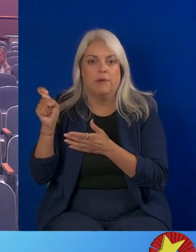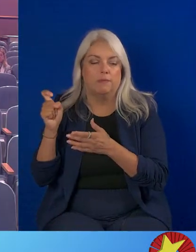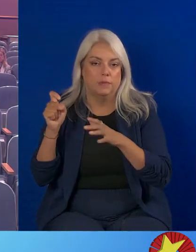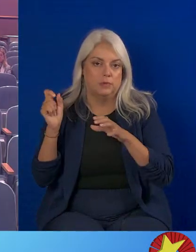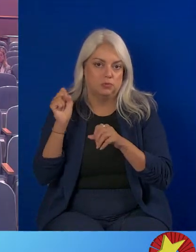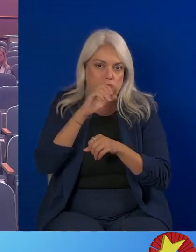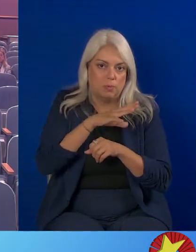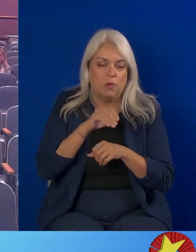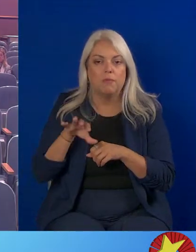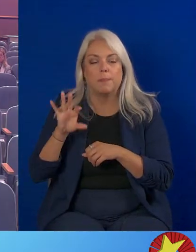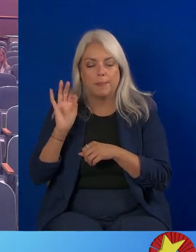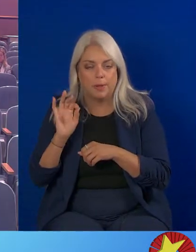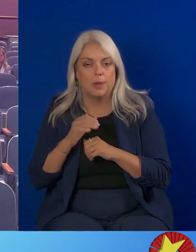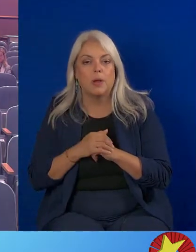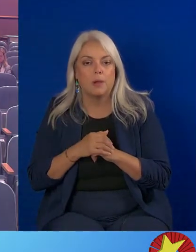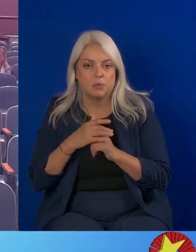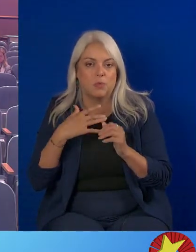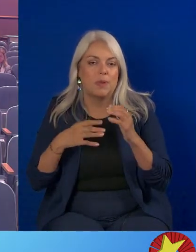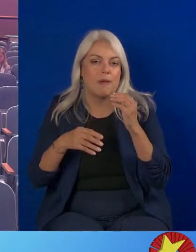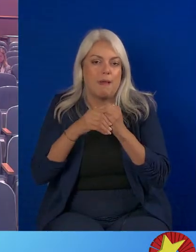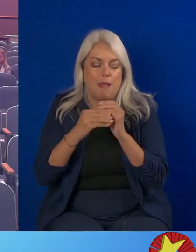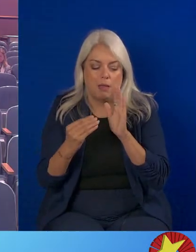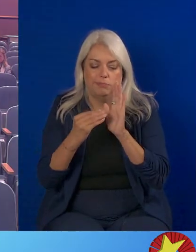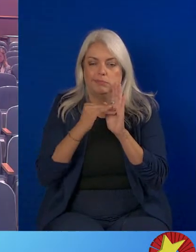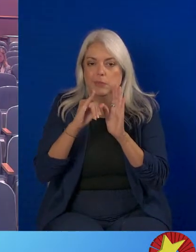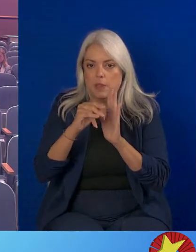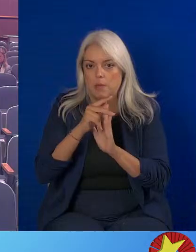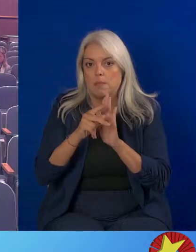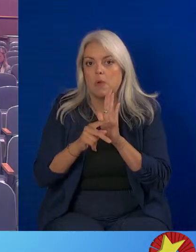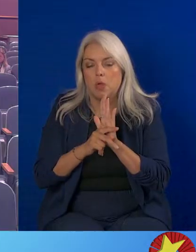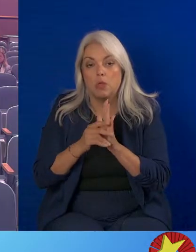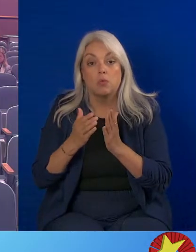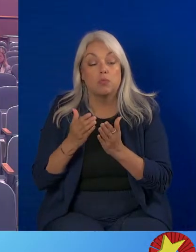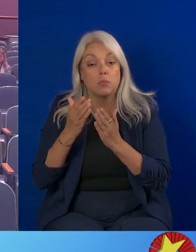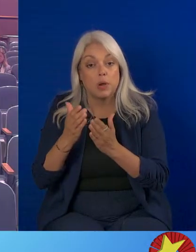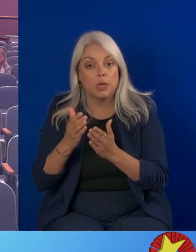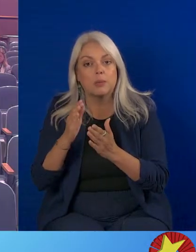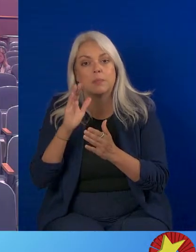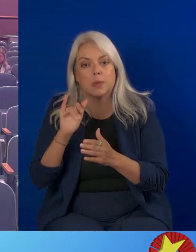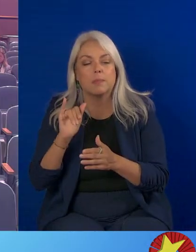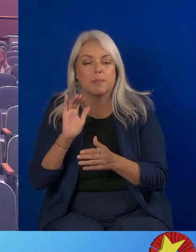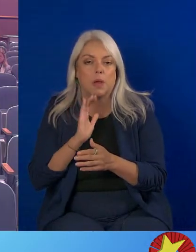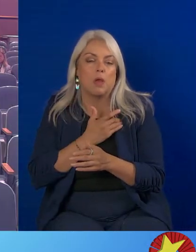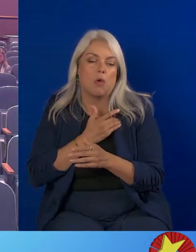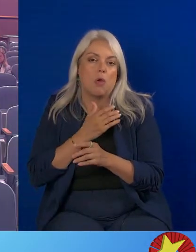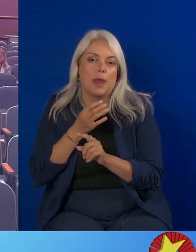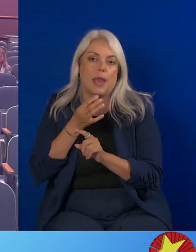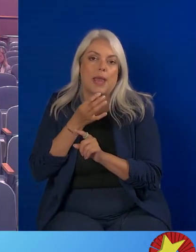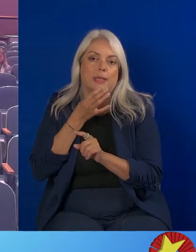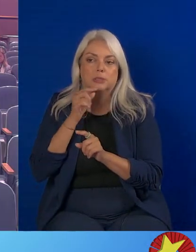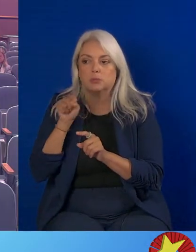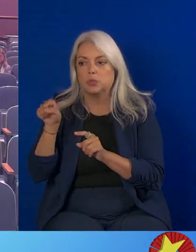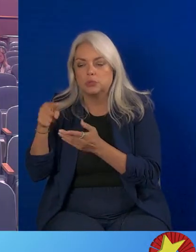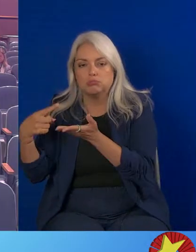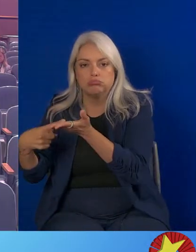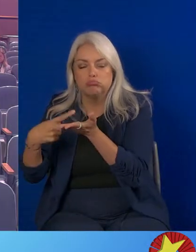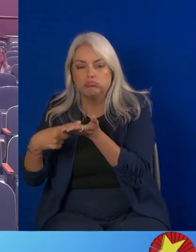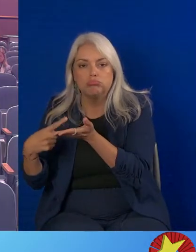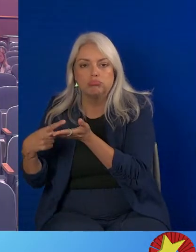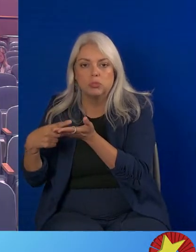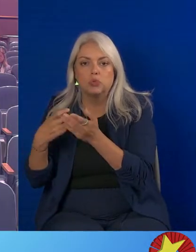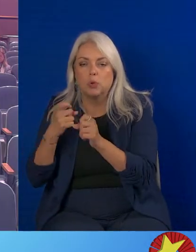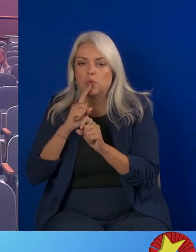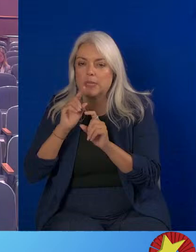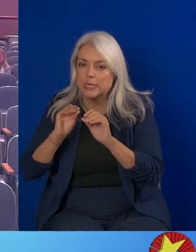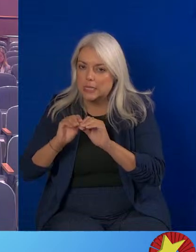that was a recommendation by our subject matter experts to just make that really crystal